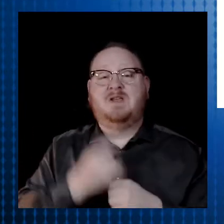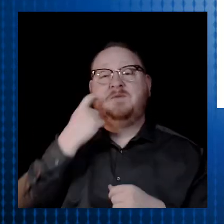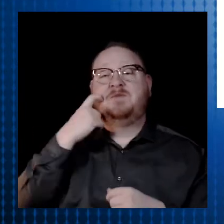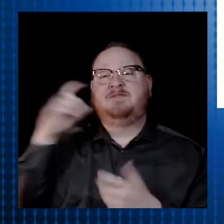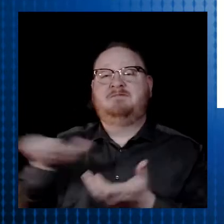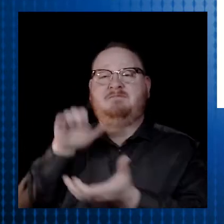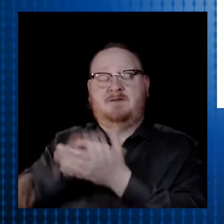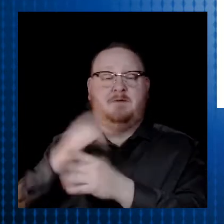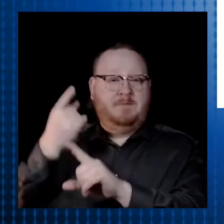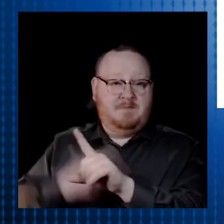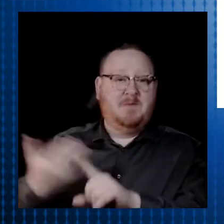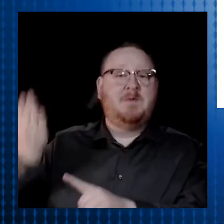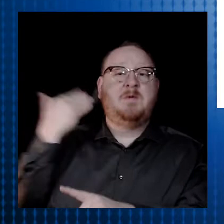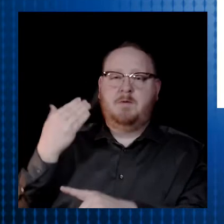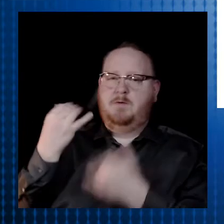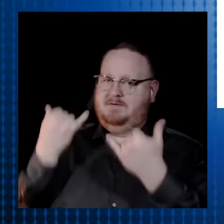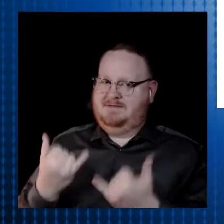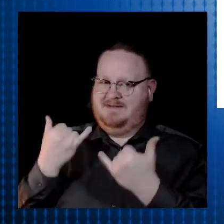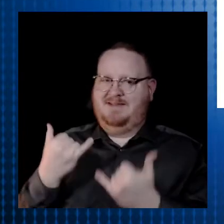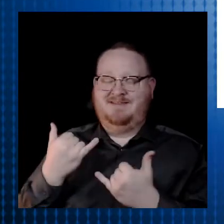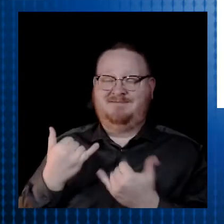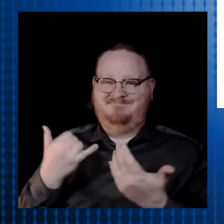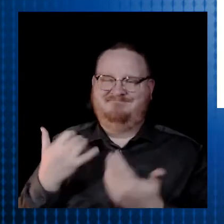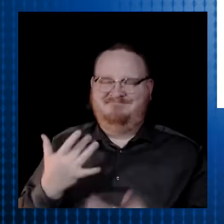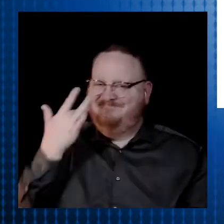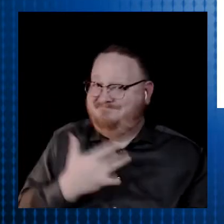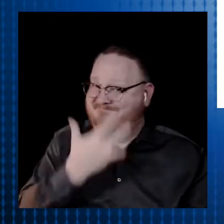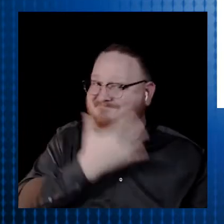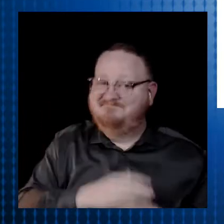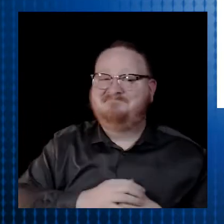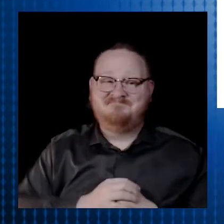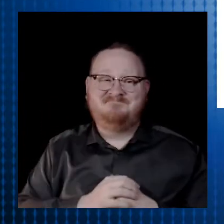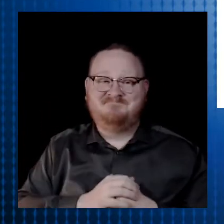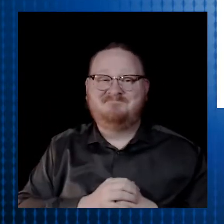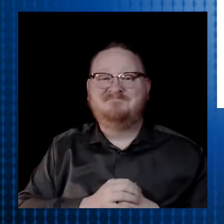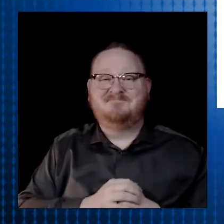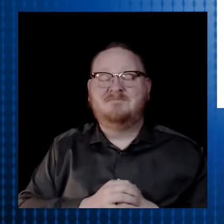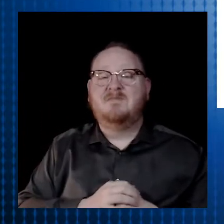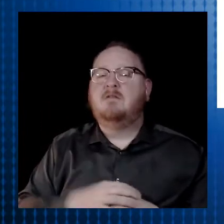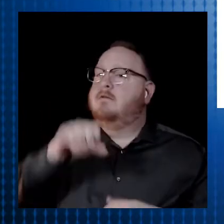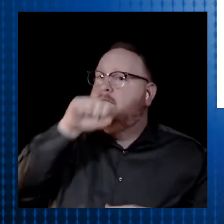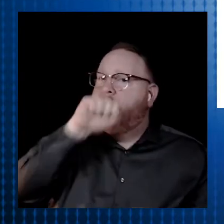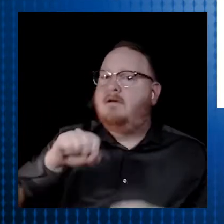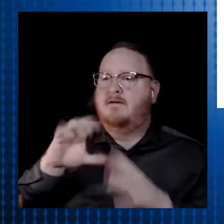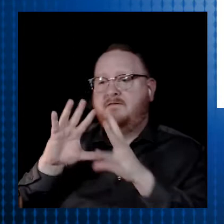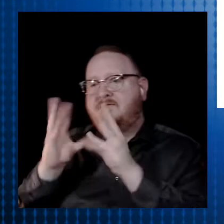ago today, newlywed, and she loves her family and she loves karaoke.